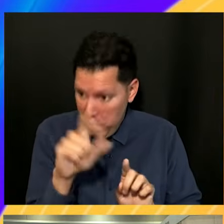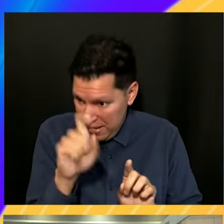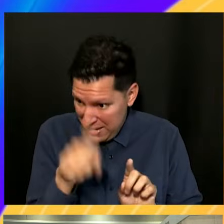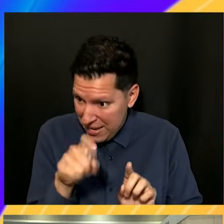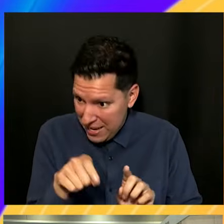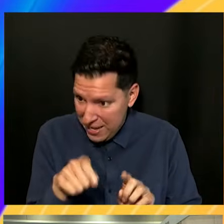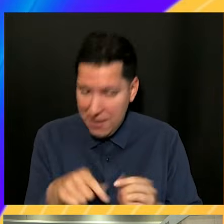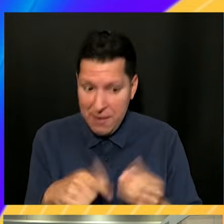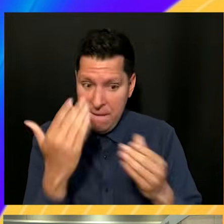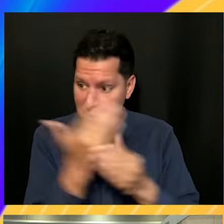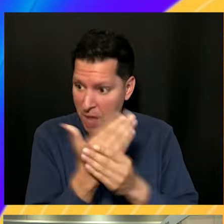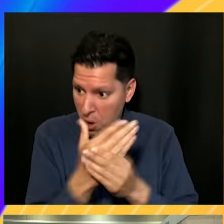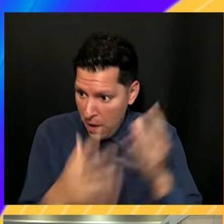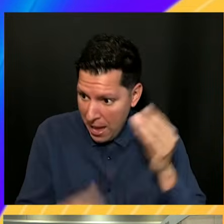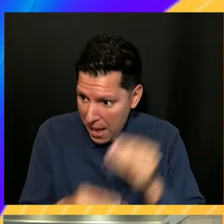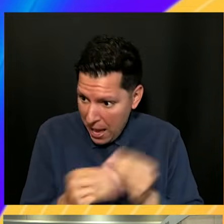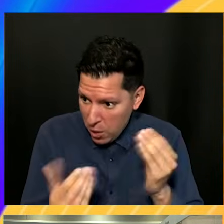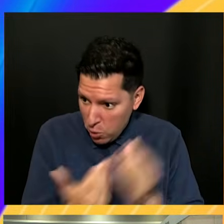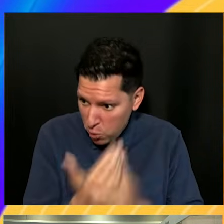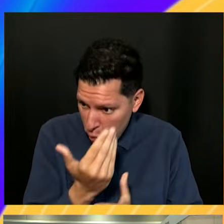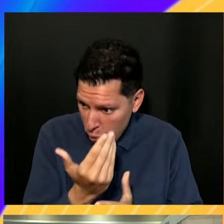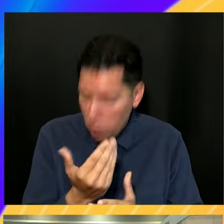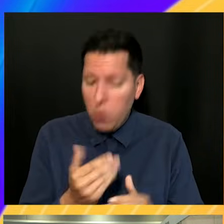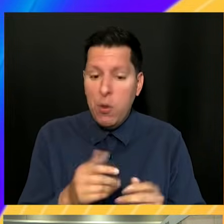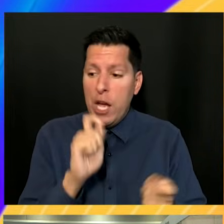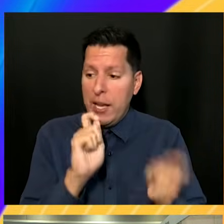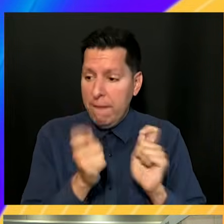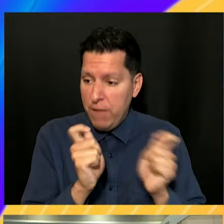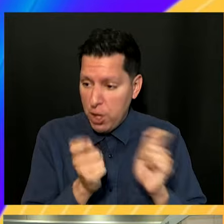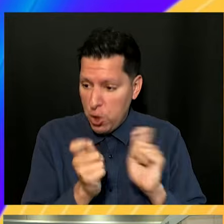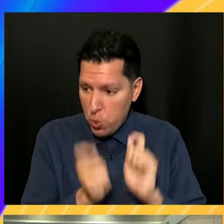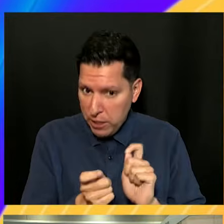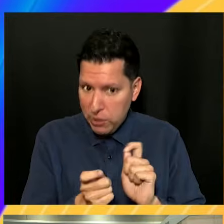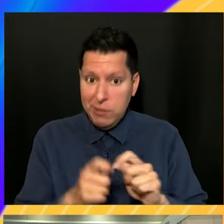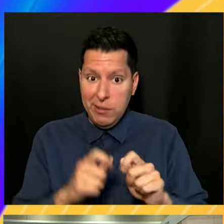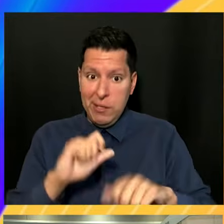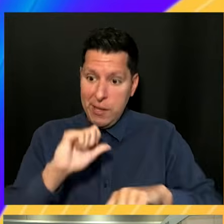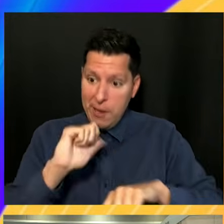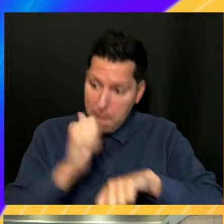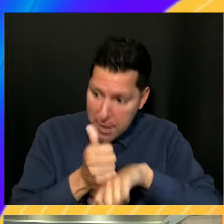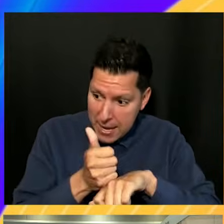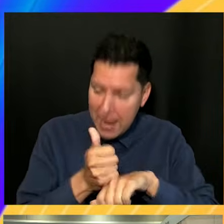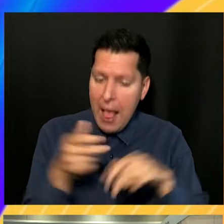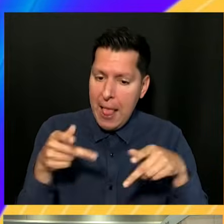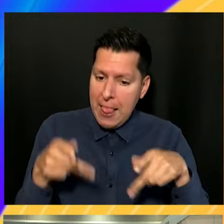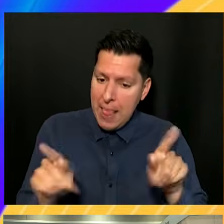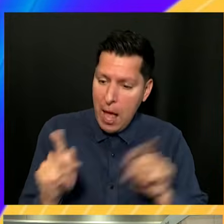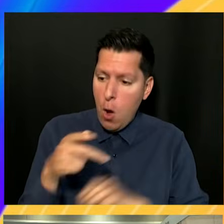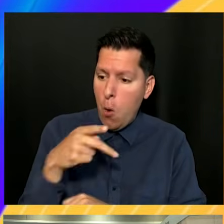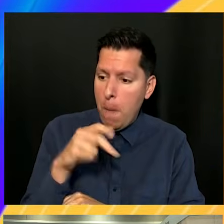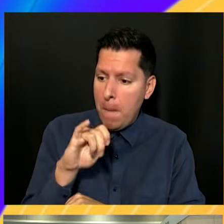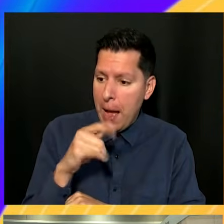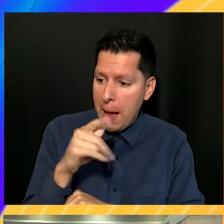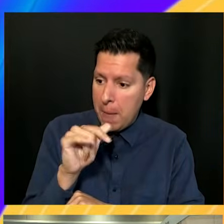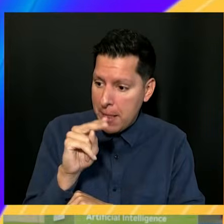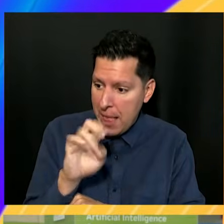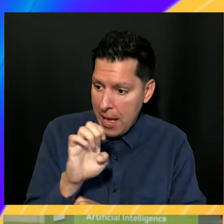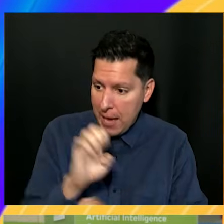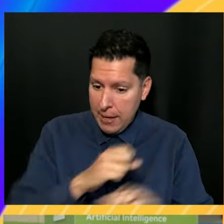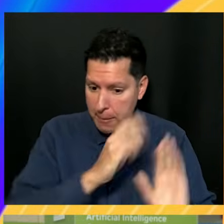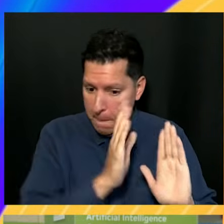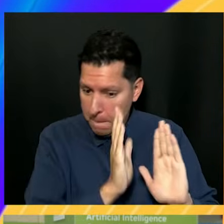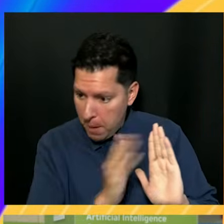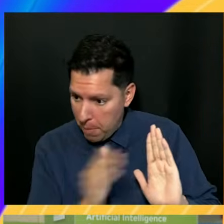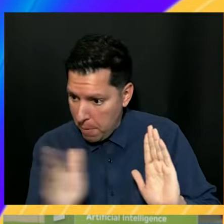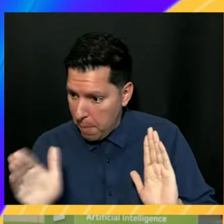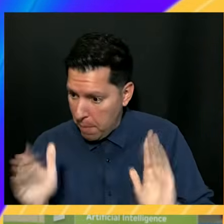put in your configurations, commit it, let the pipeline build, and that SCP is applied. Yeah, that's correct. And you can